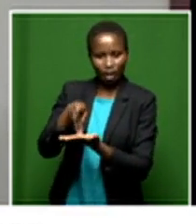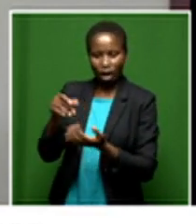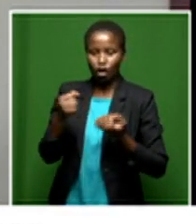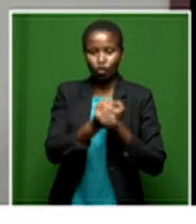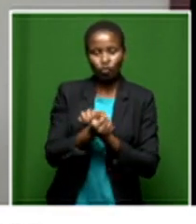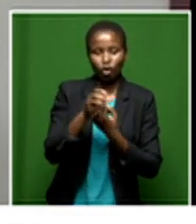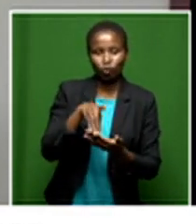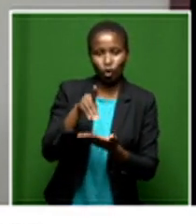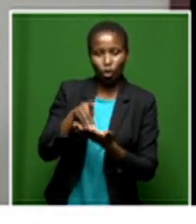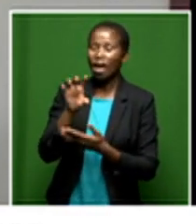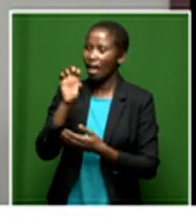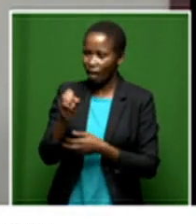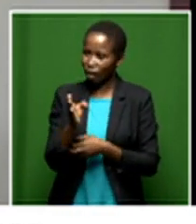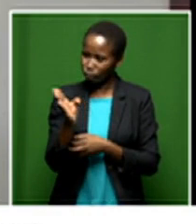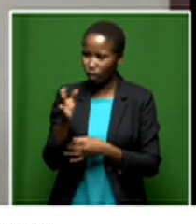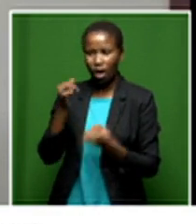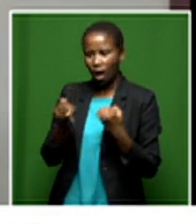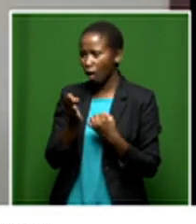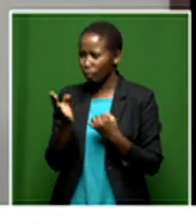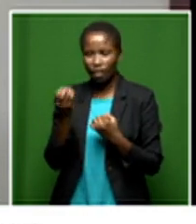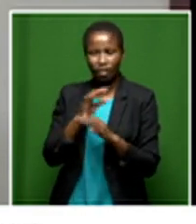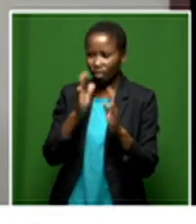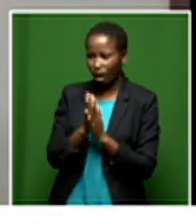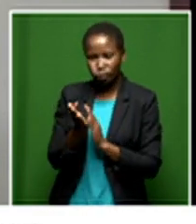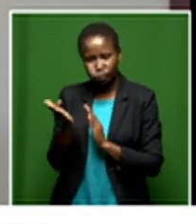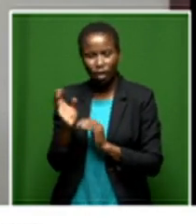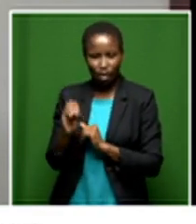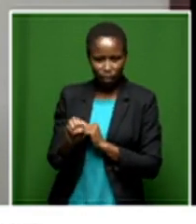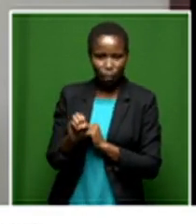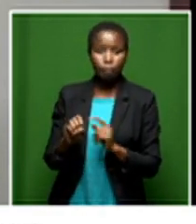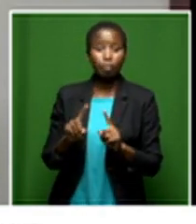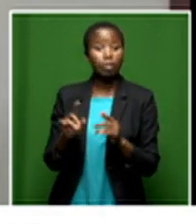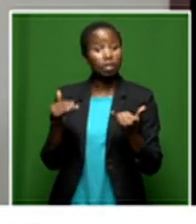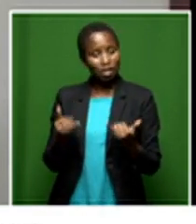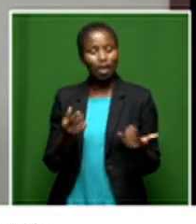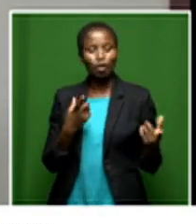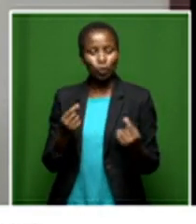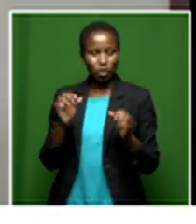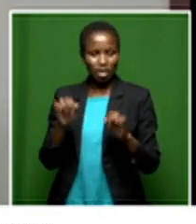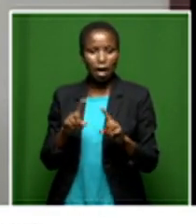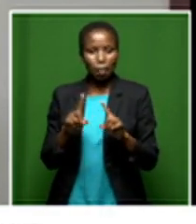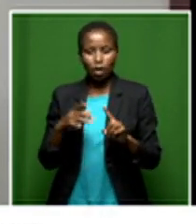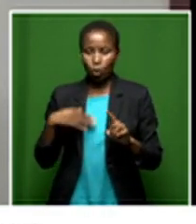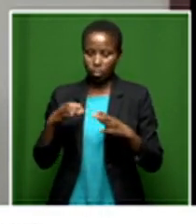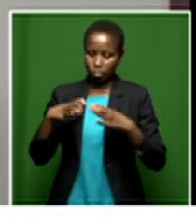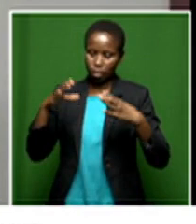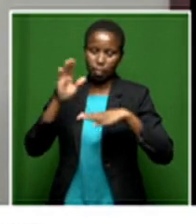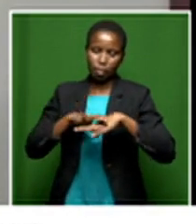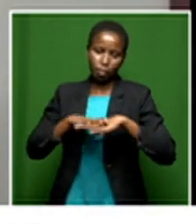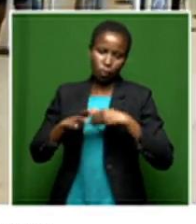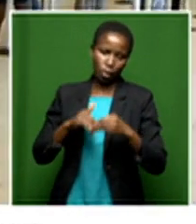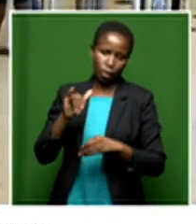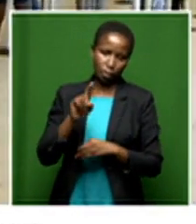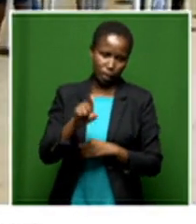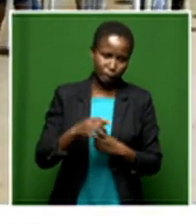the infrastructure. We are doing some courier services currently, but of course we want to grow that segment as well.